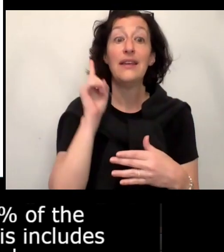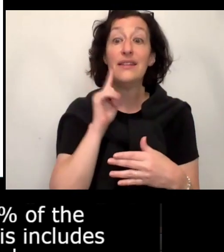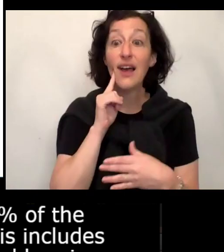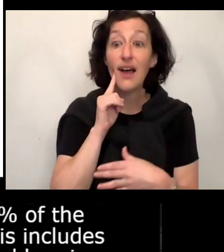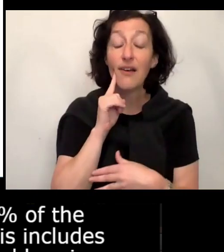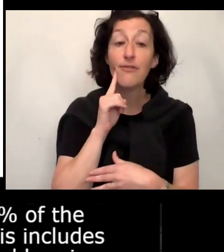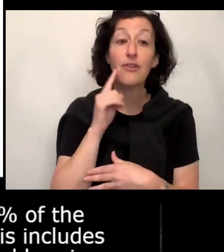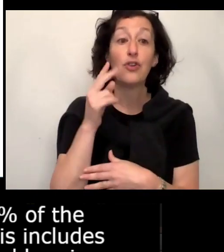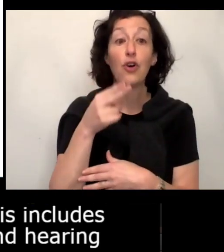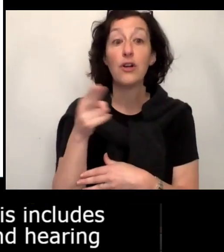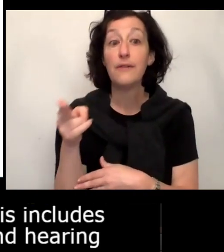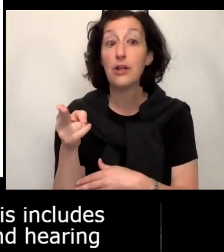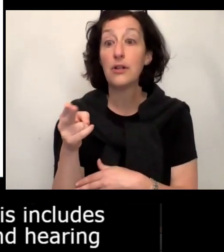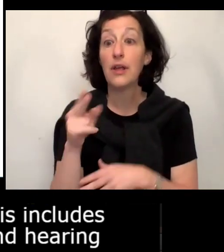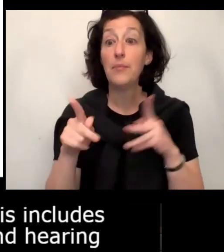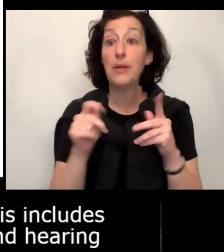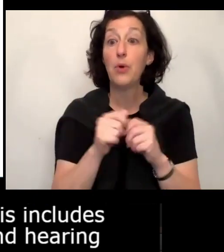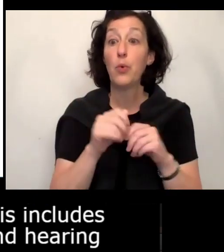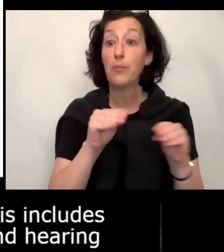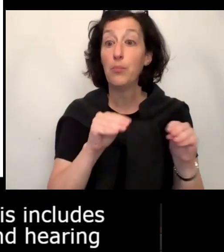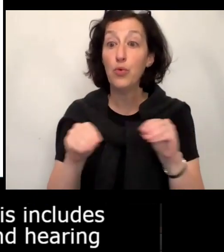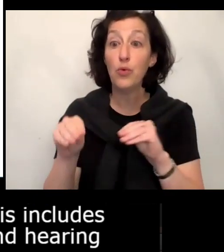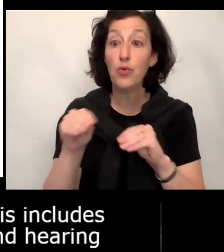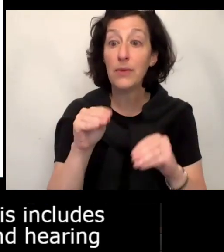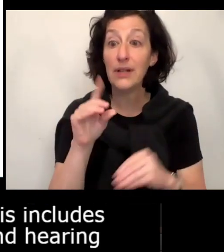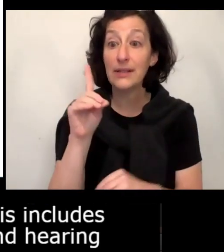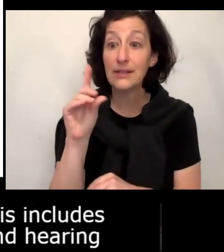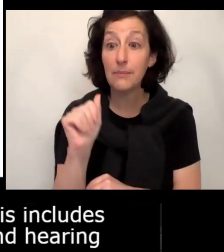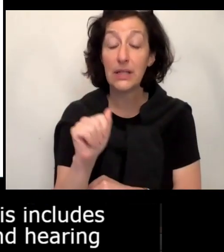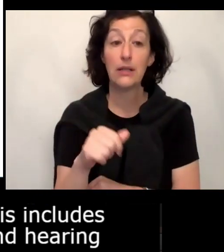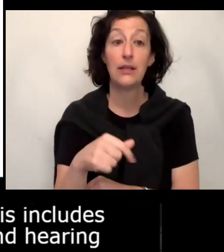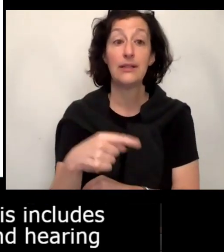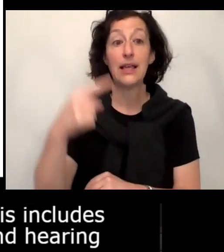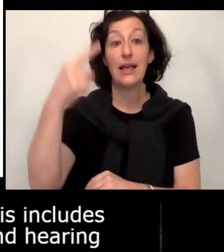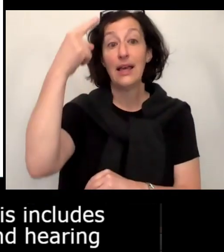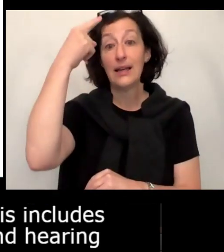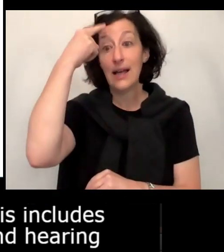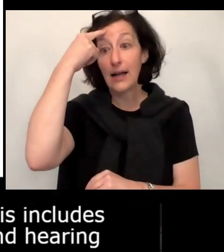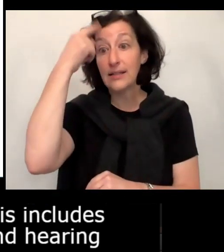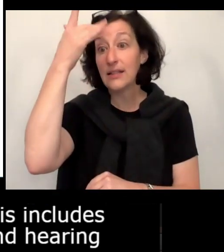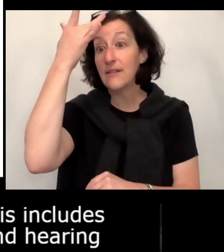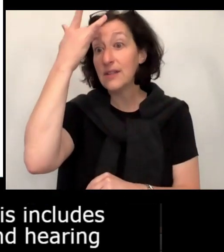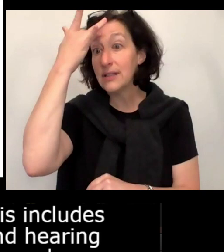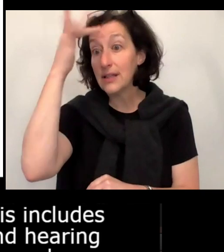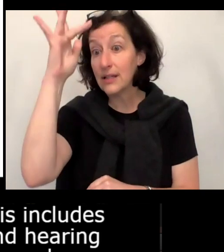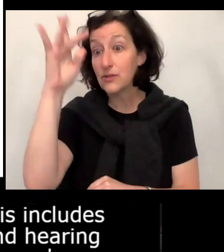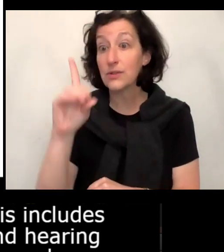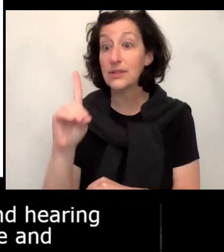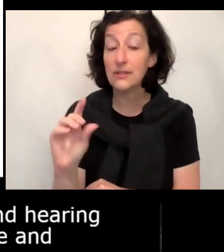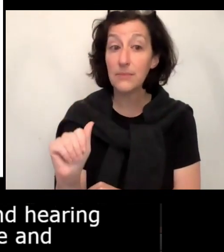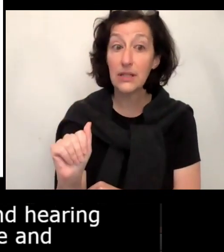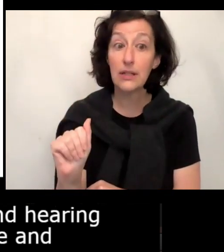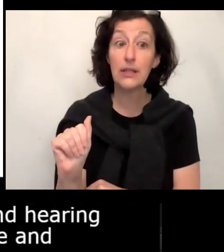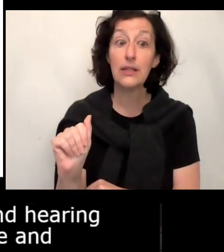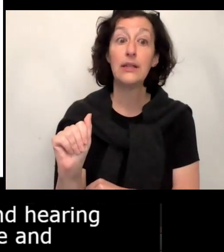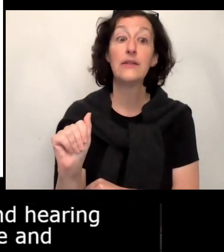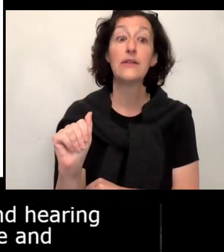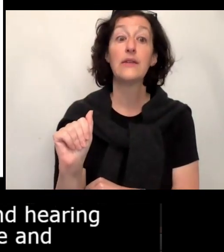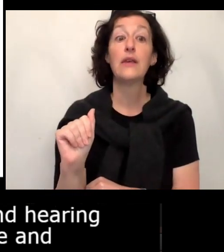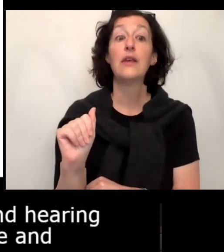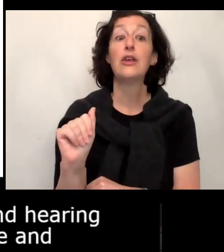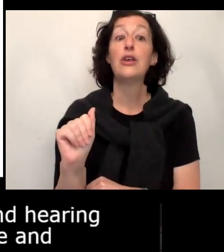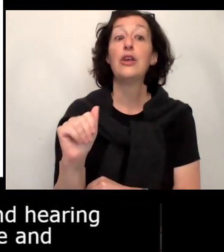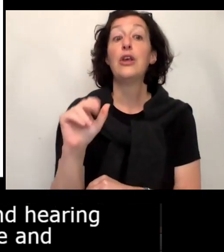with motor disabilities, cognitive and intellectual disabilities, or neurological